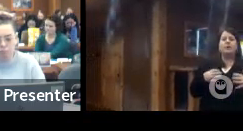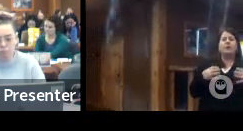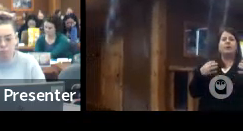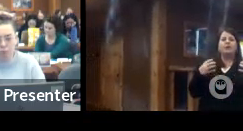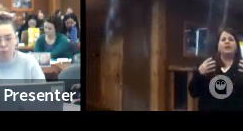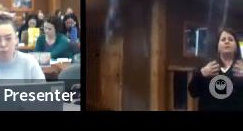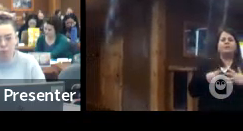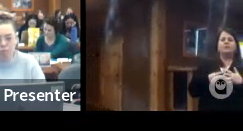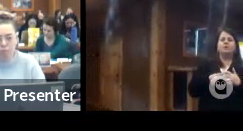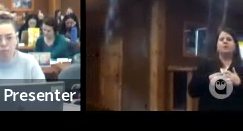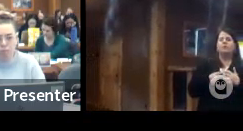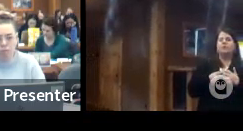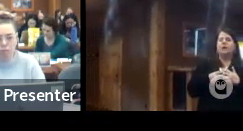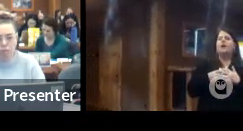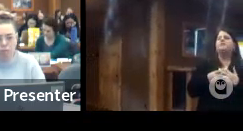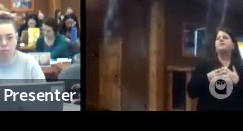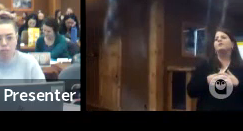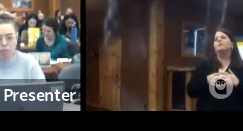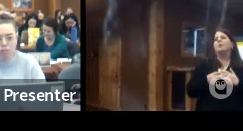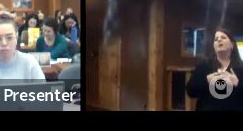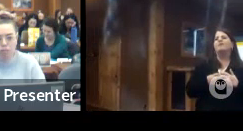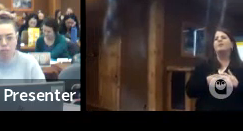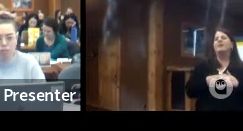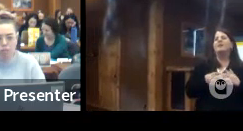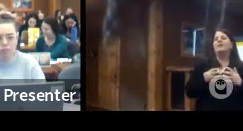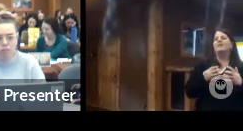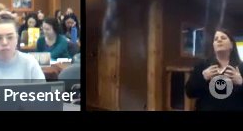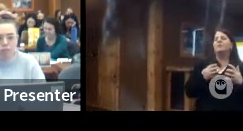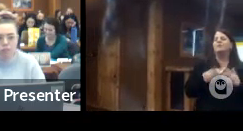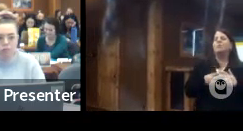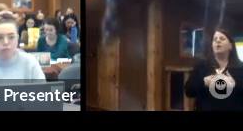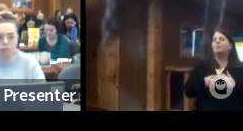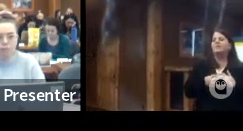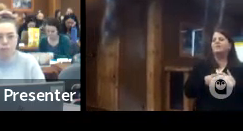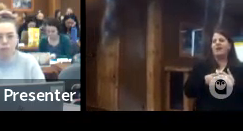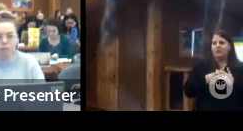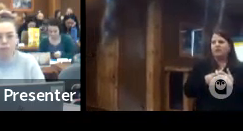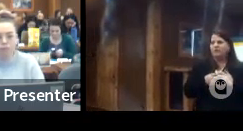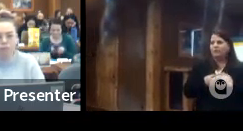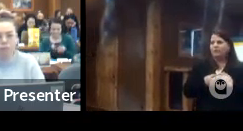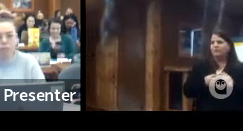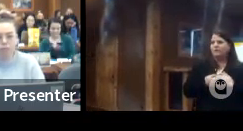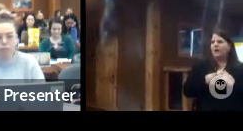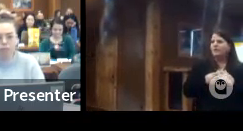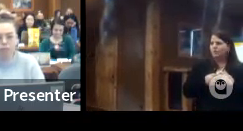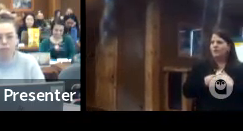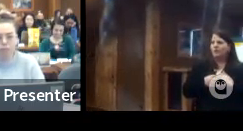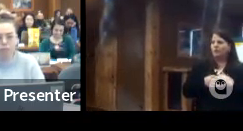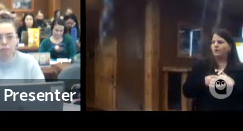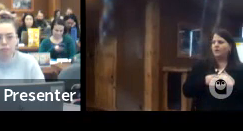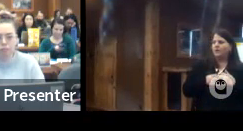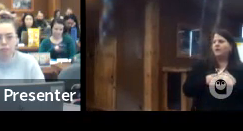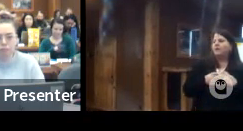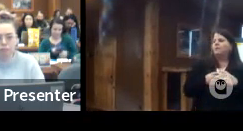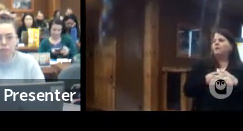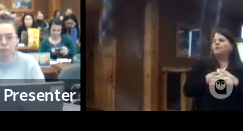think, I recall, he was so uncertain about everything that was so hard because I knew he knew. I knew he